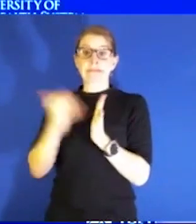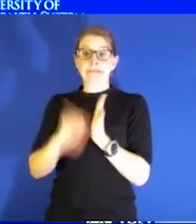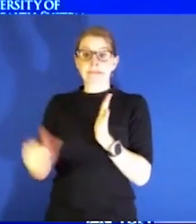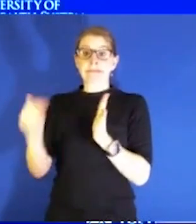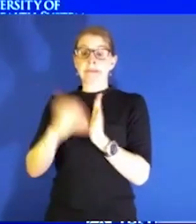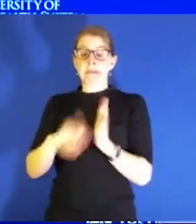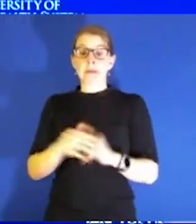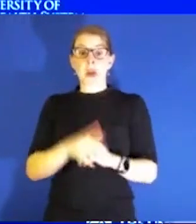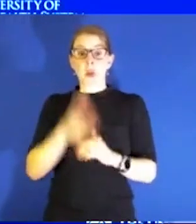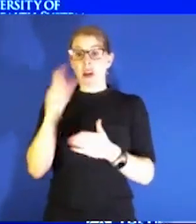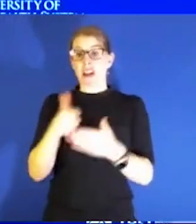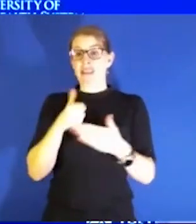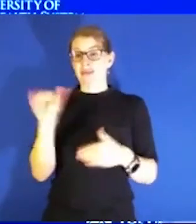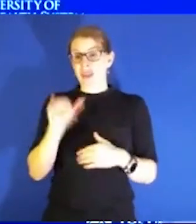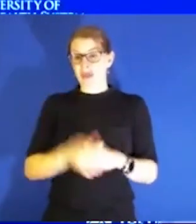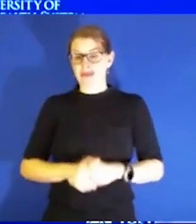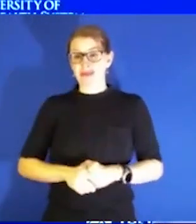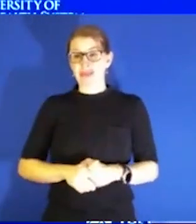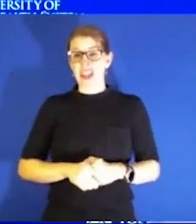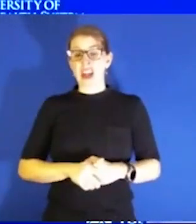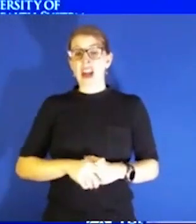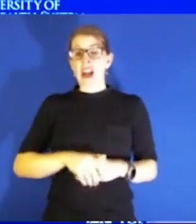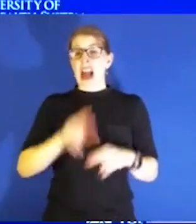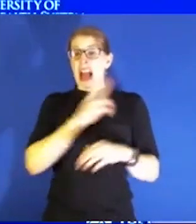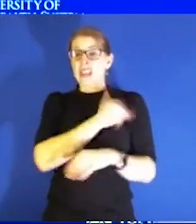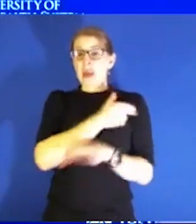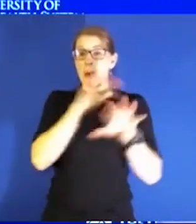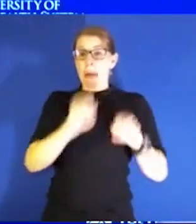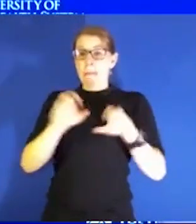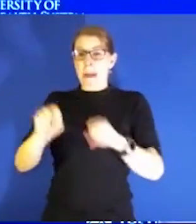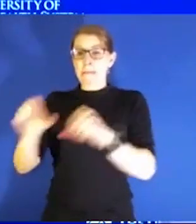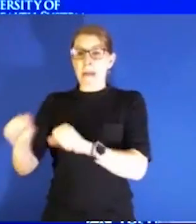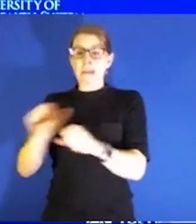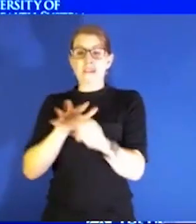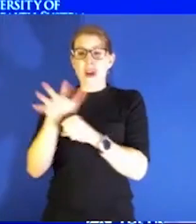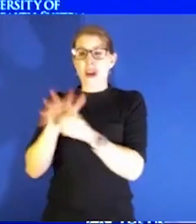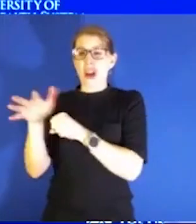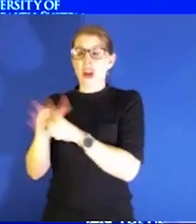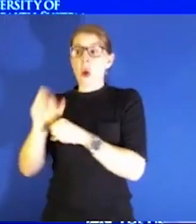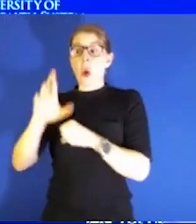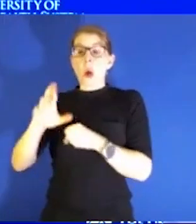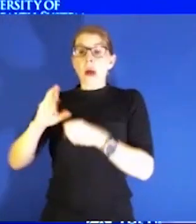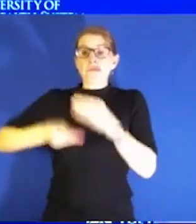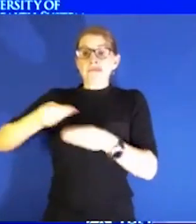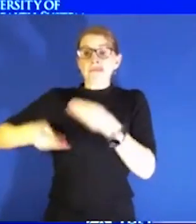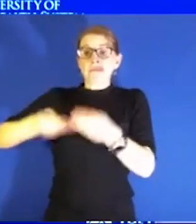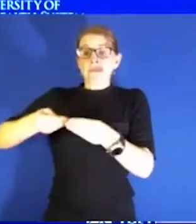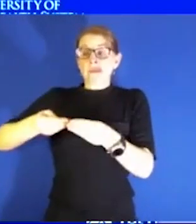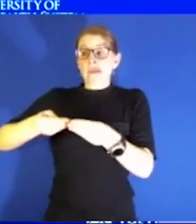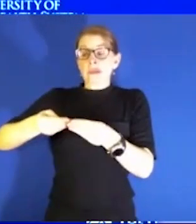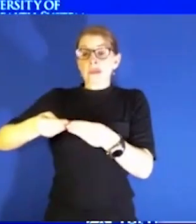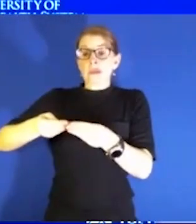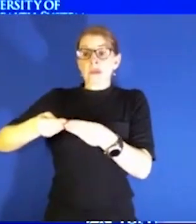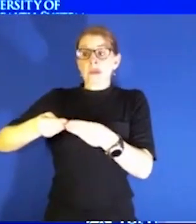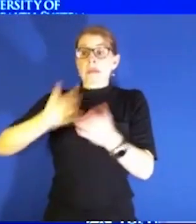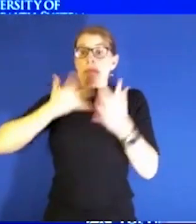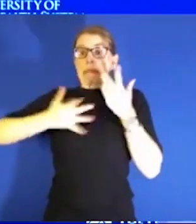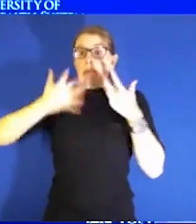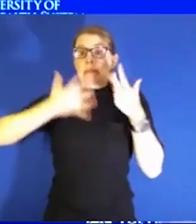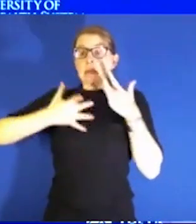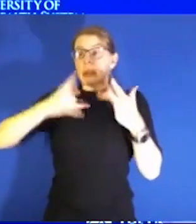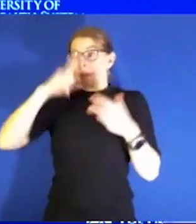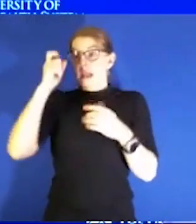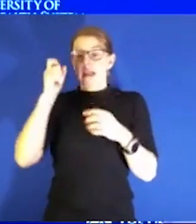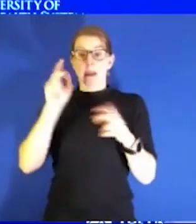these capacity issues in the hospital. We won't have these supply chain issues because people can't go to work. We won't have school shutting down